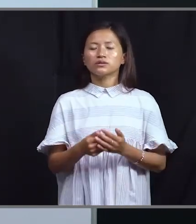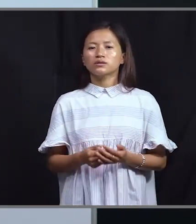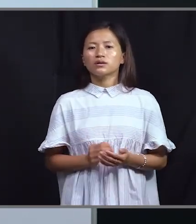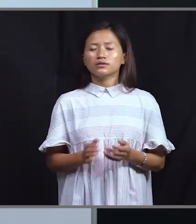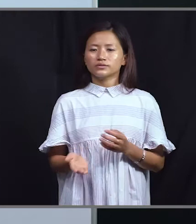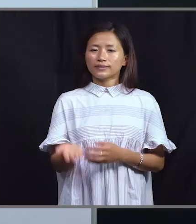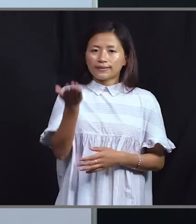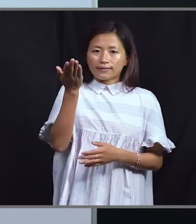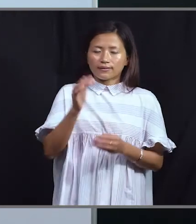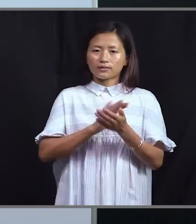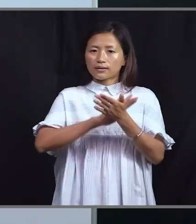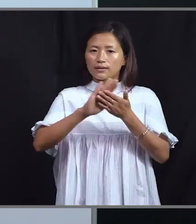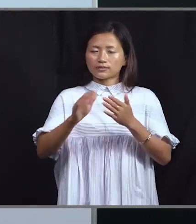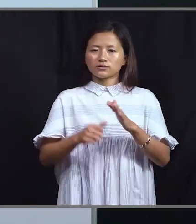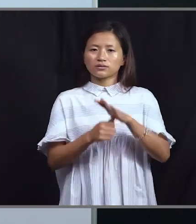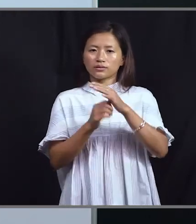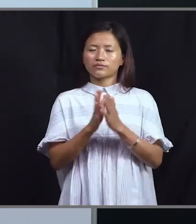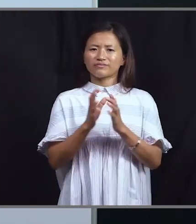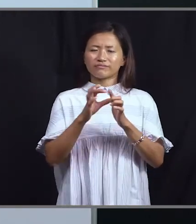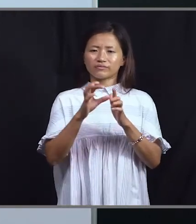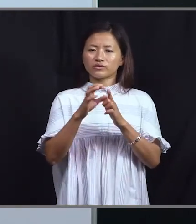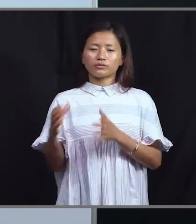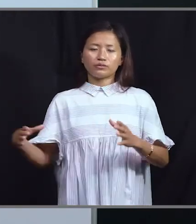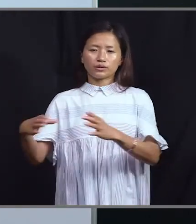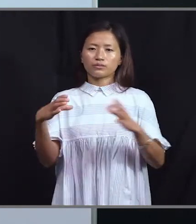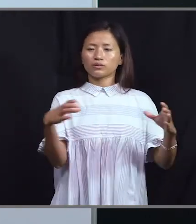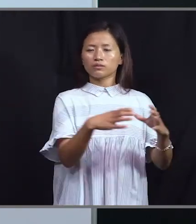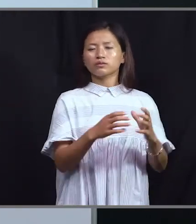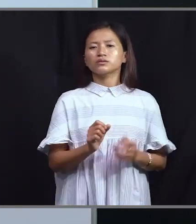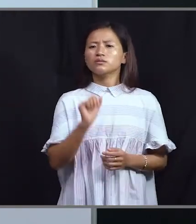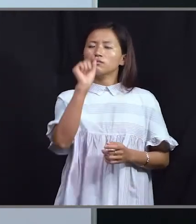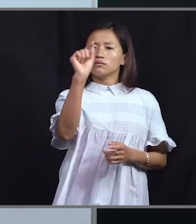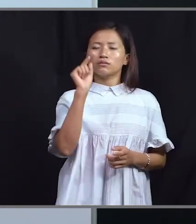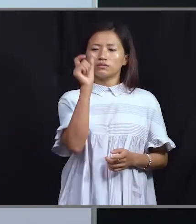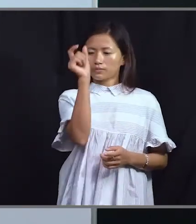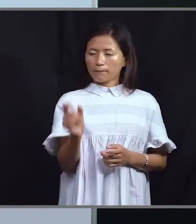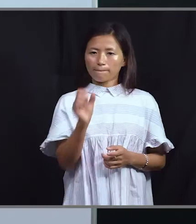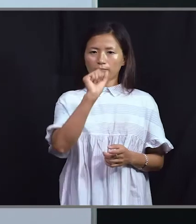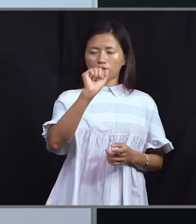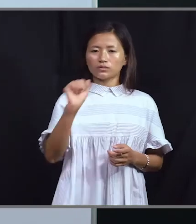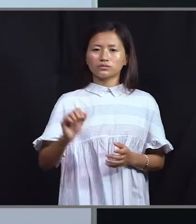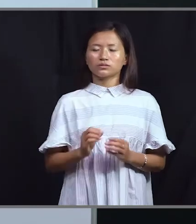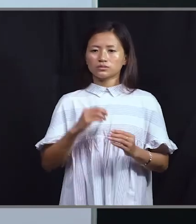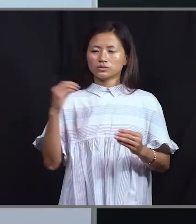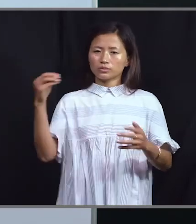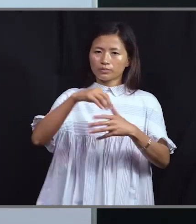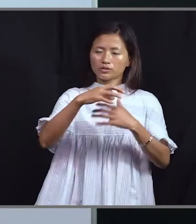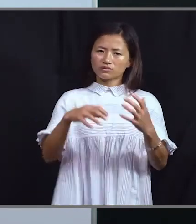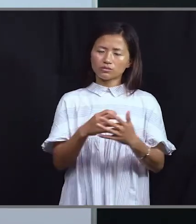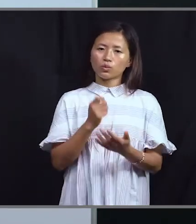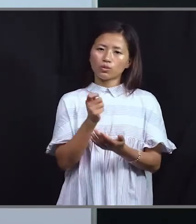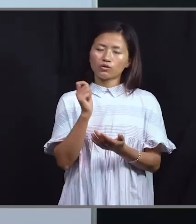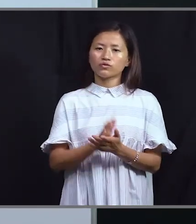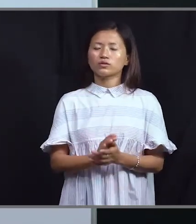heads of the departments, every individual together and then strive for one common goal, isn't it? So it